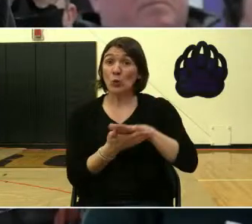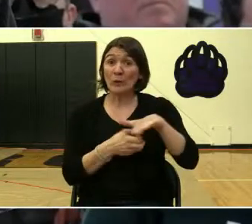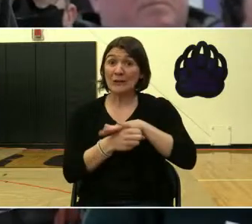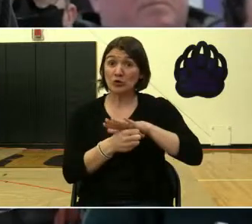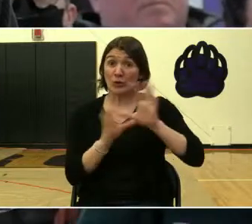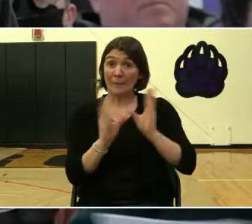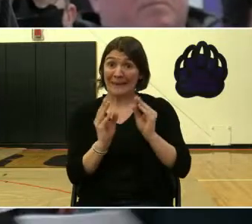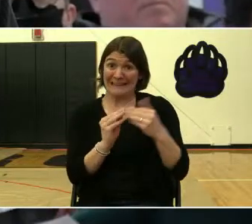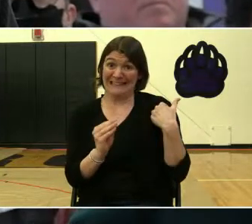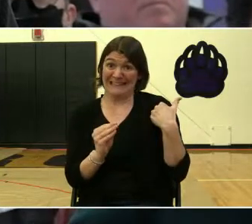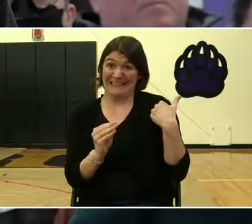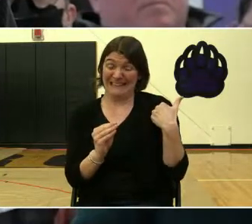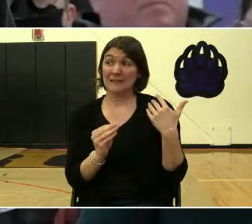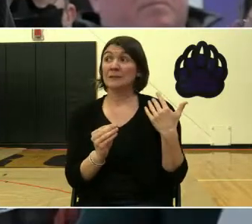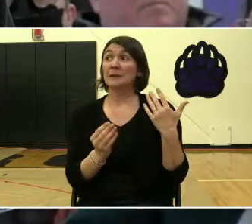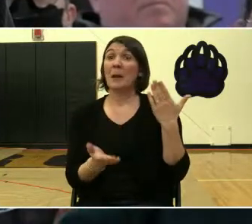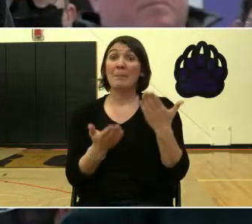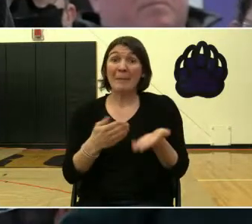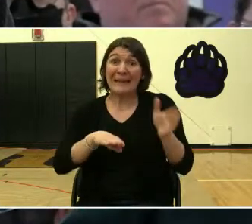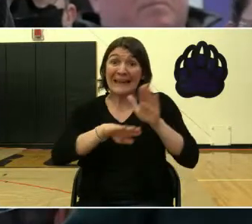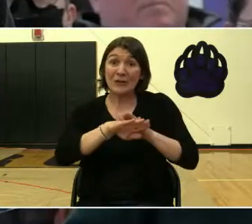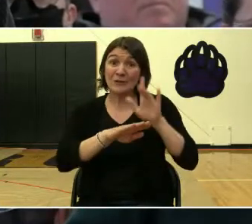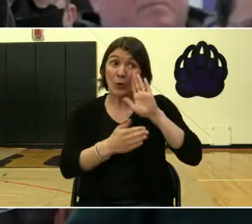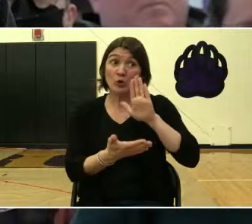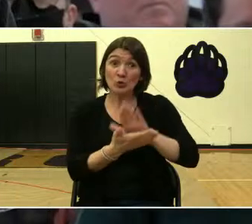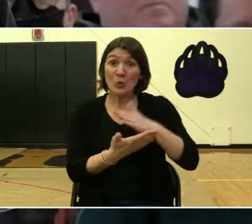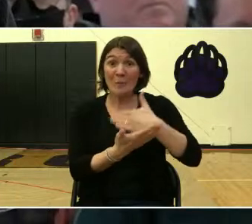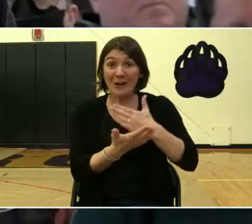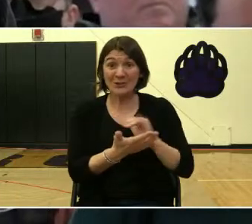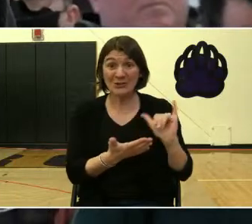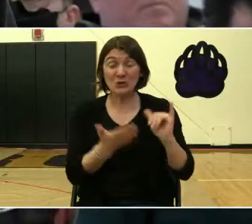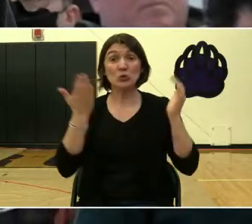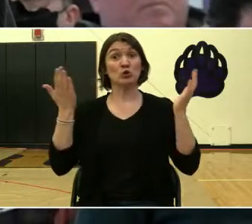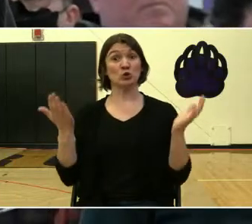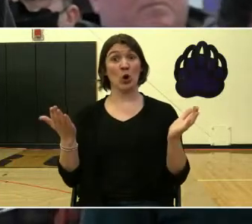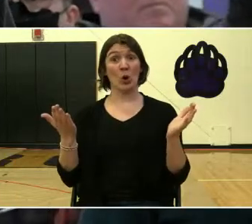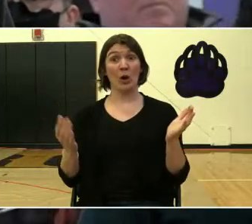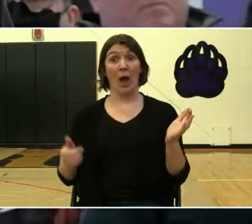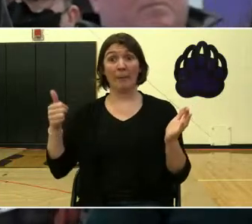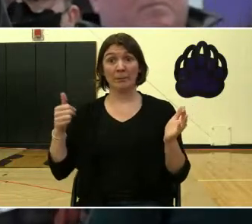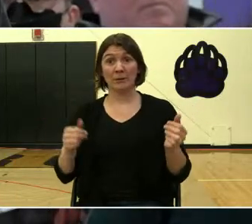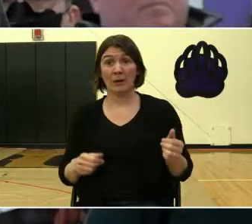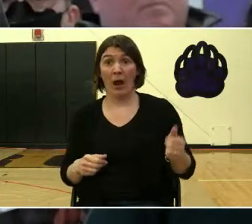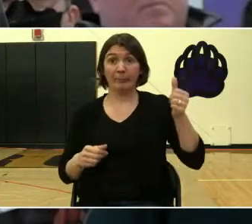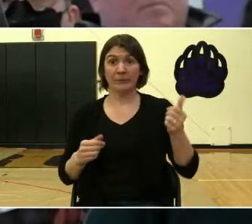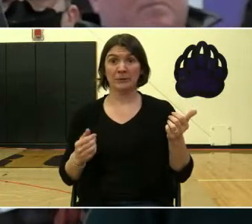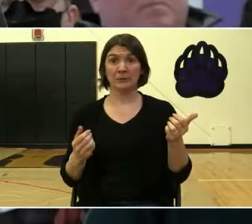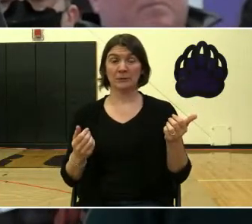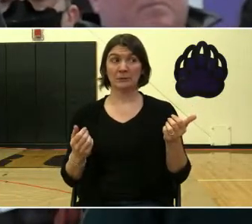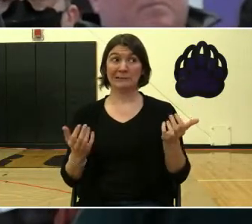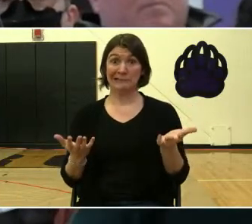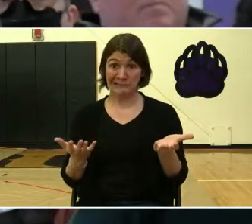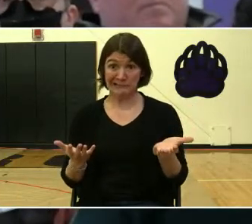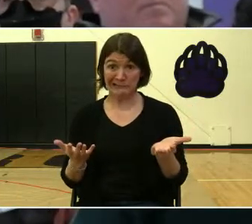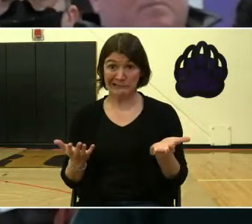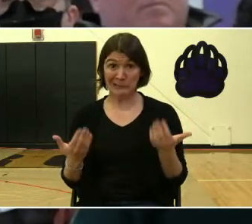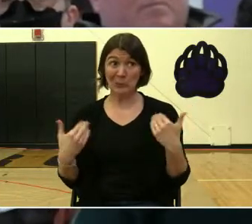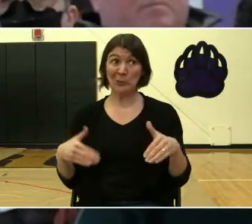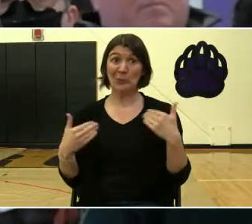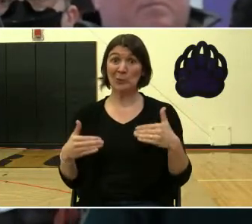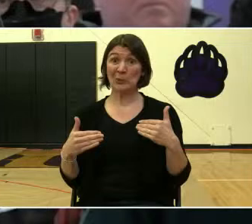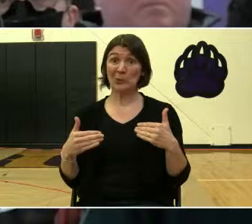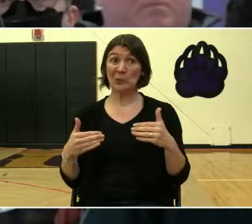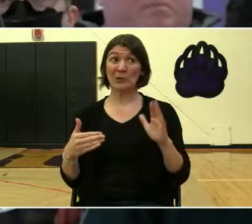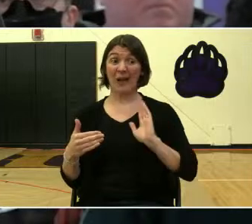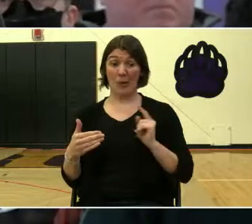district and there might be an increase there so the increase that you'll actually see is a